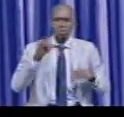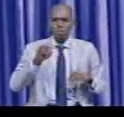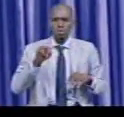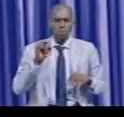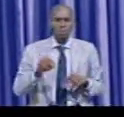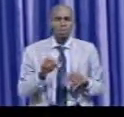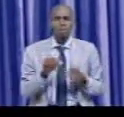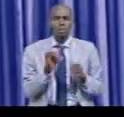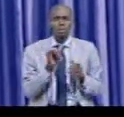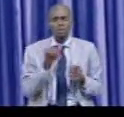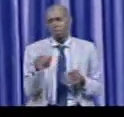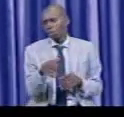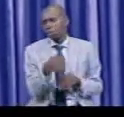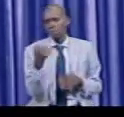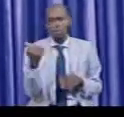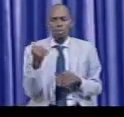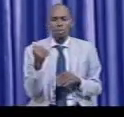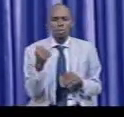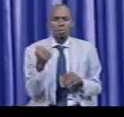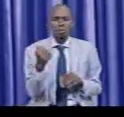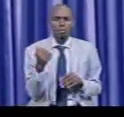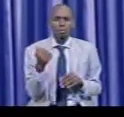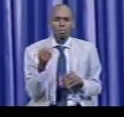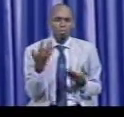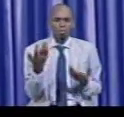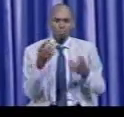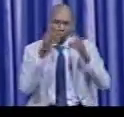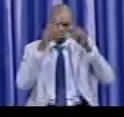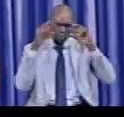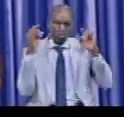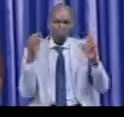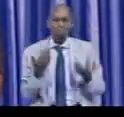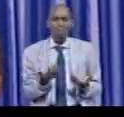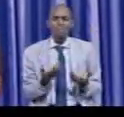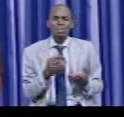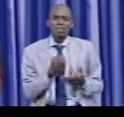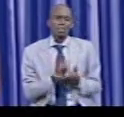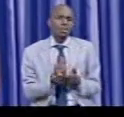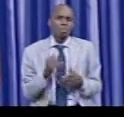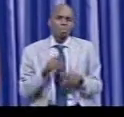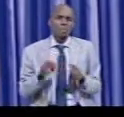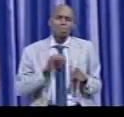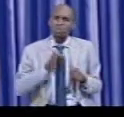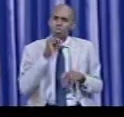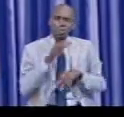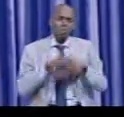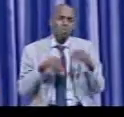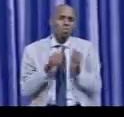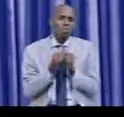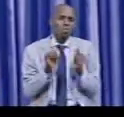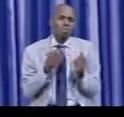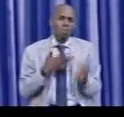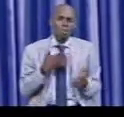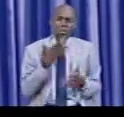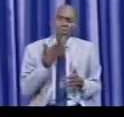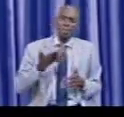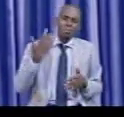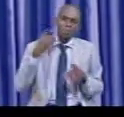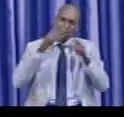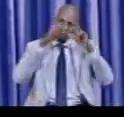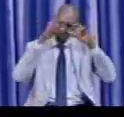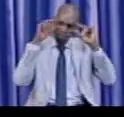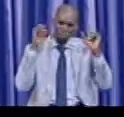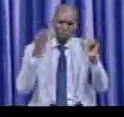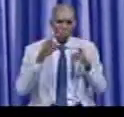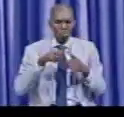using. I said, wow. But I was not feeling comfortable anytime I use it to read or to drive